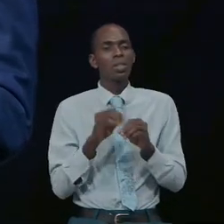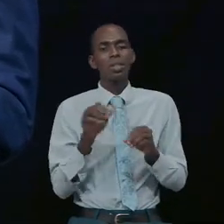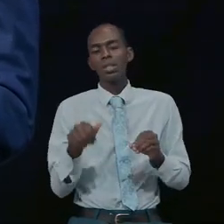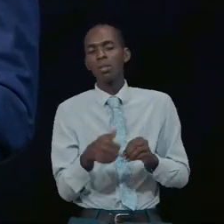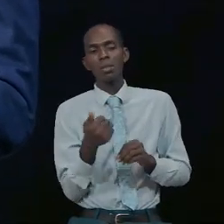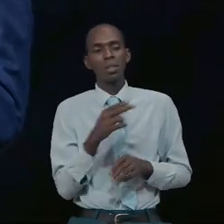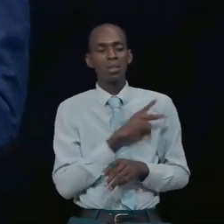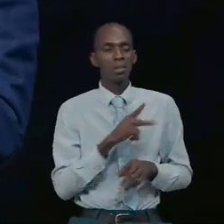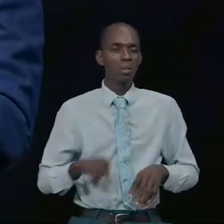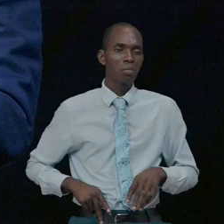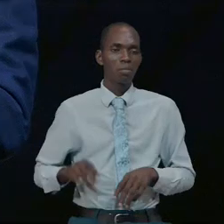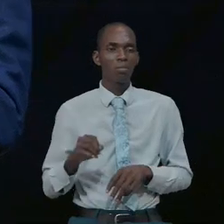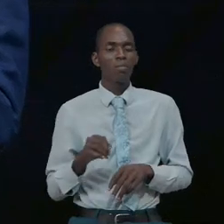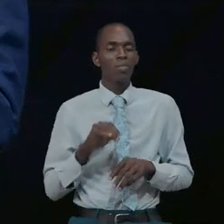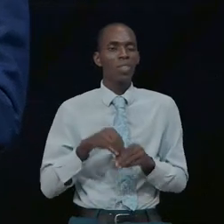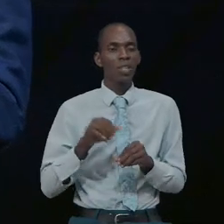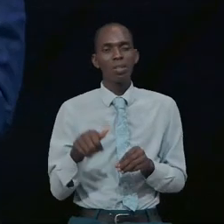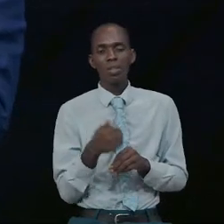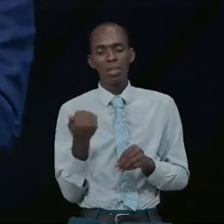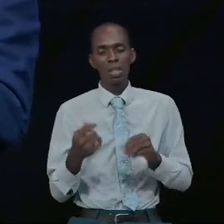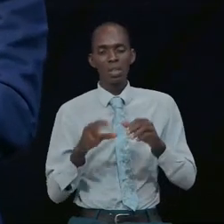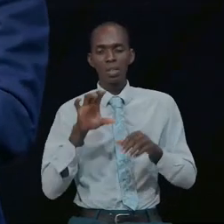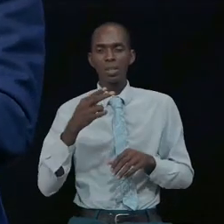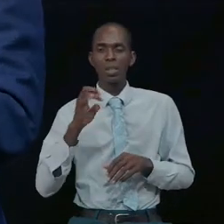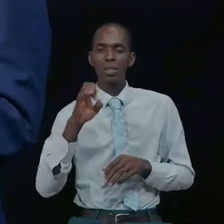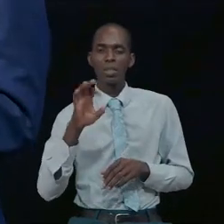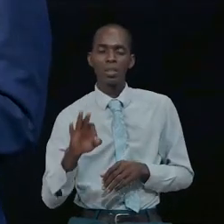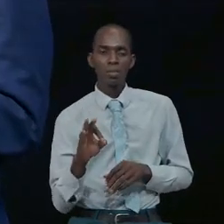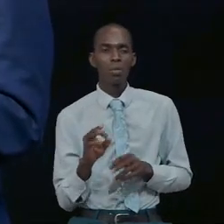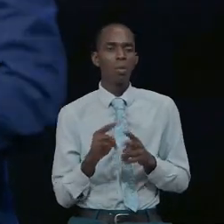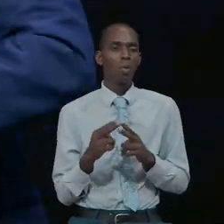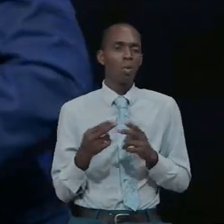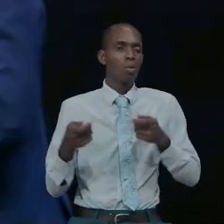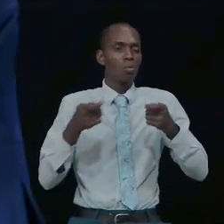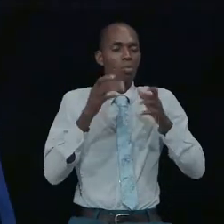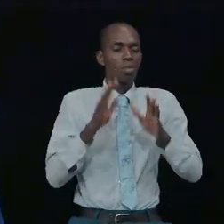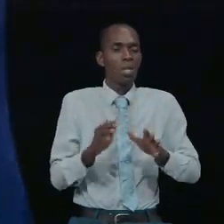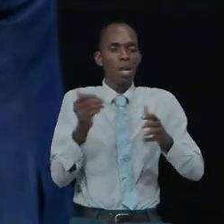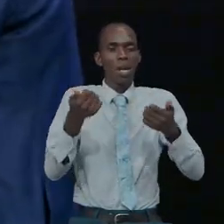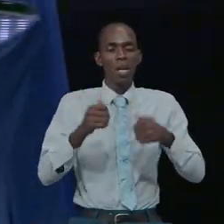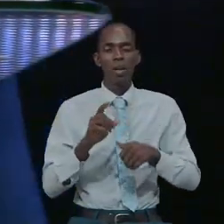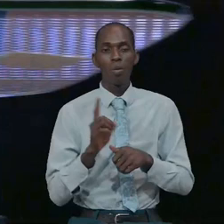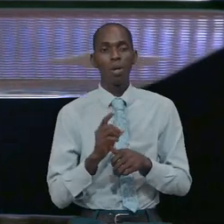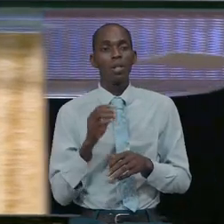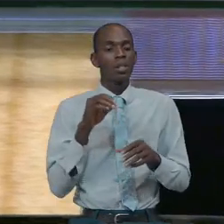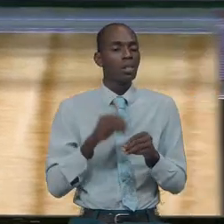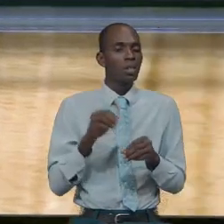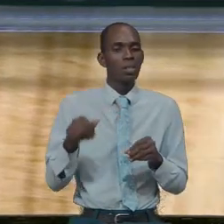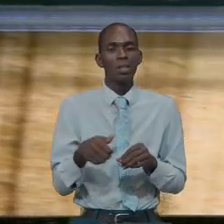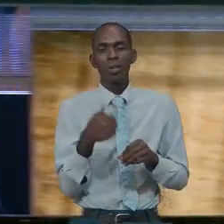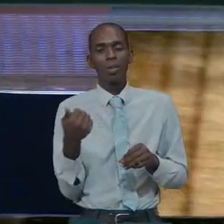king, in any other chief, in any other ruler, anywhere, in any other